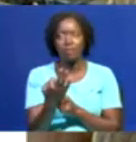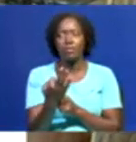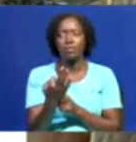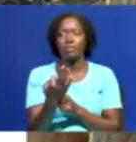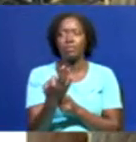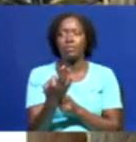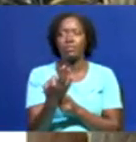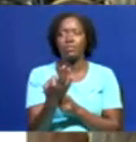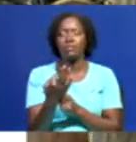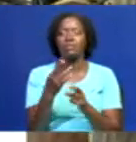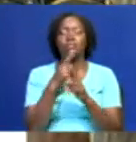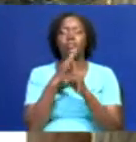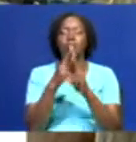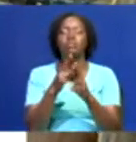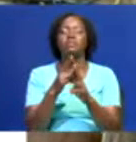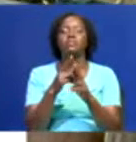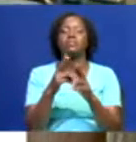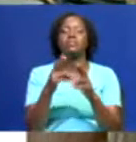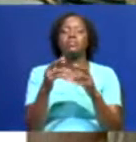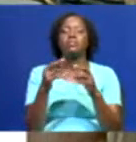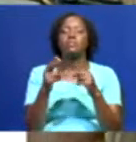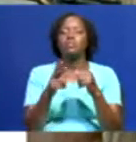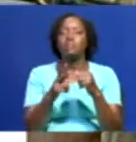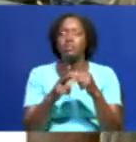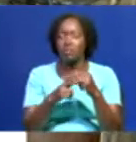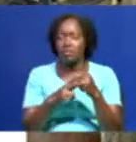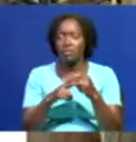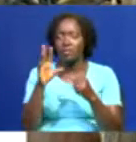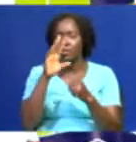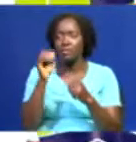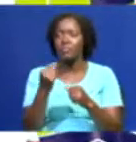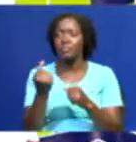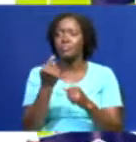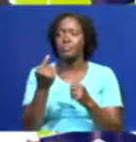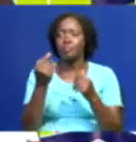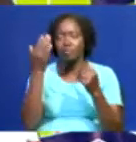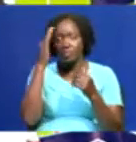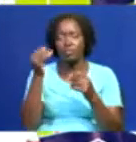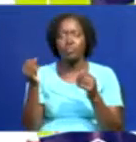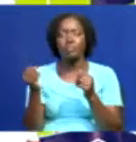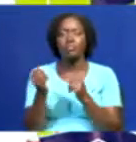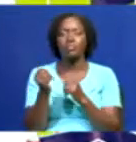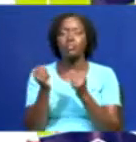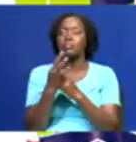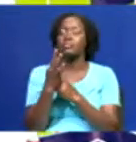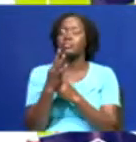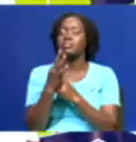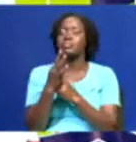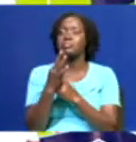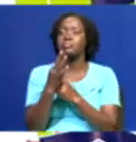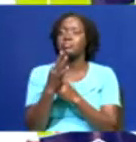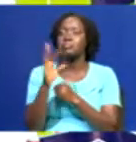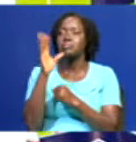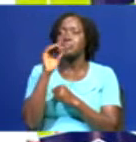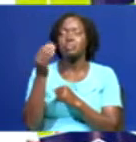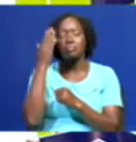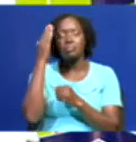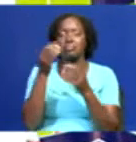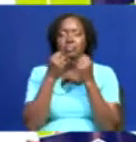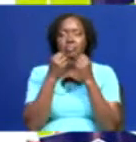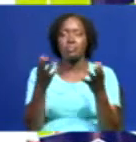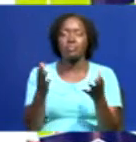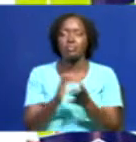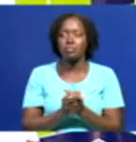2023. We can report 87% are aware, but 13% are not aware of this Finance